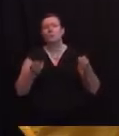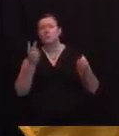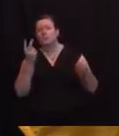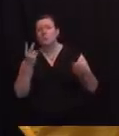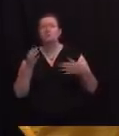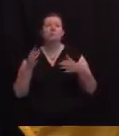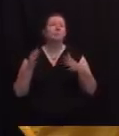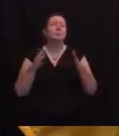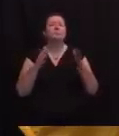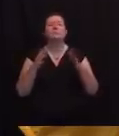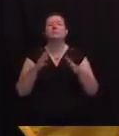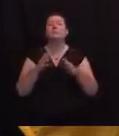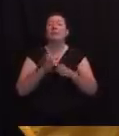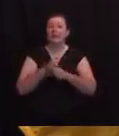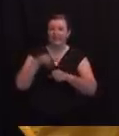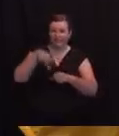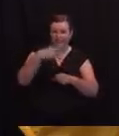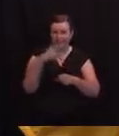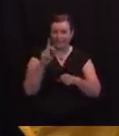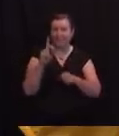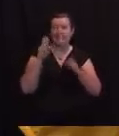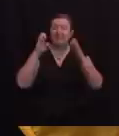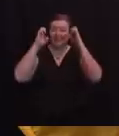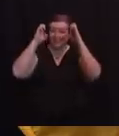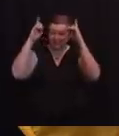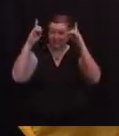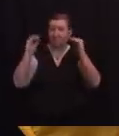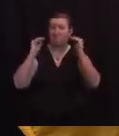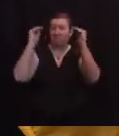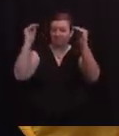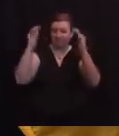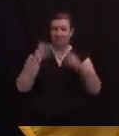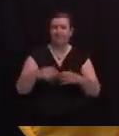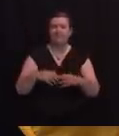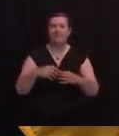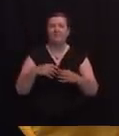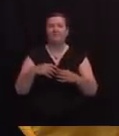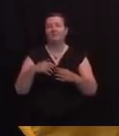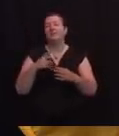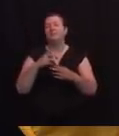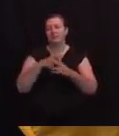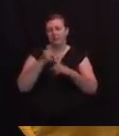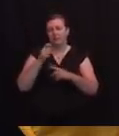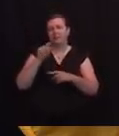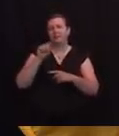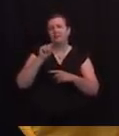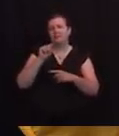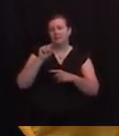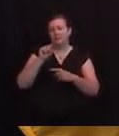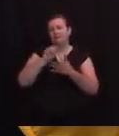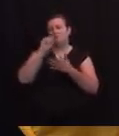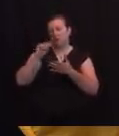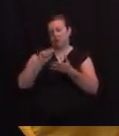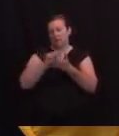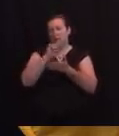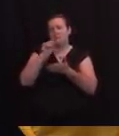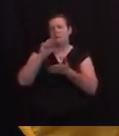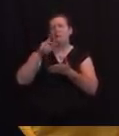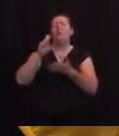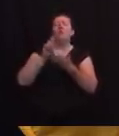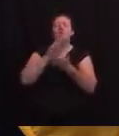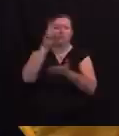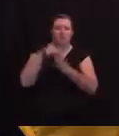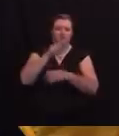in education, which he received from Temple University in North Philly. He joined the faculty at Camden County College